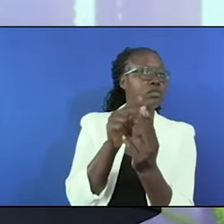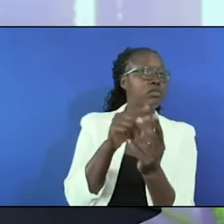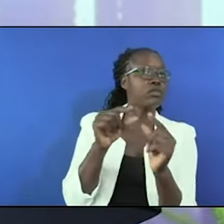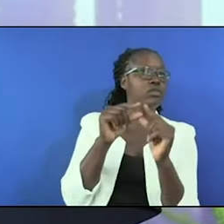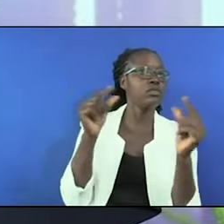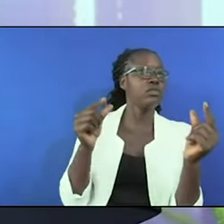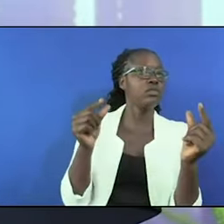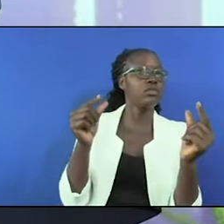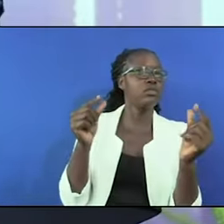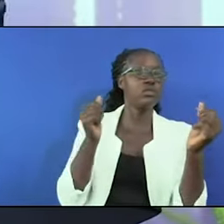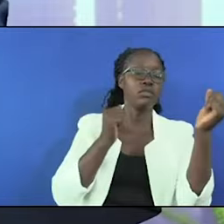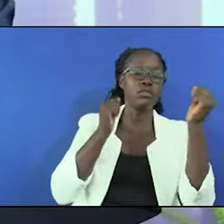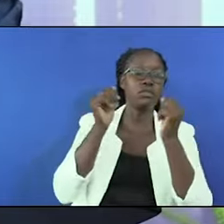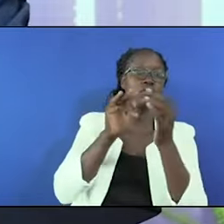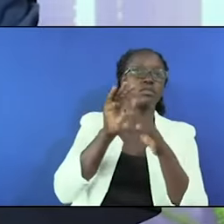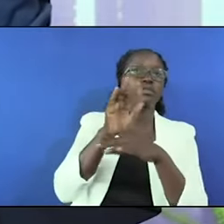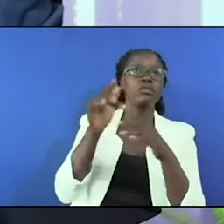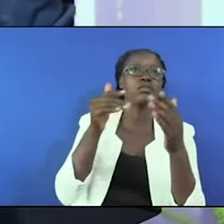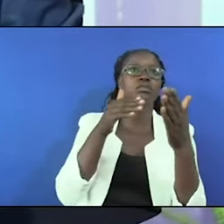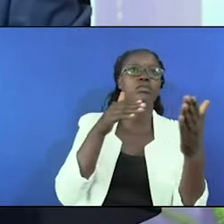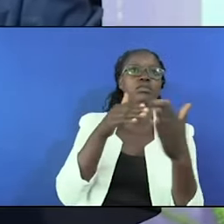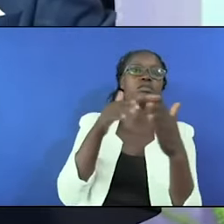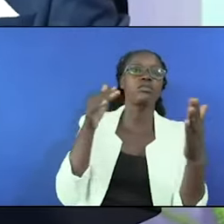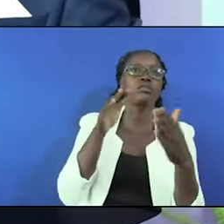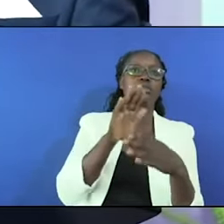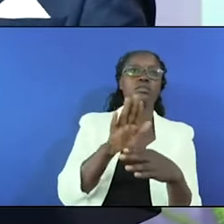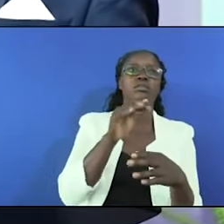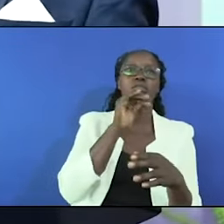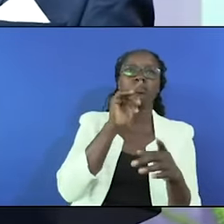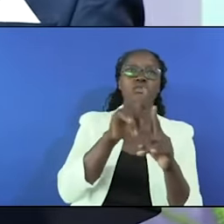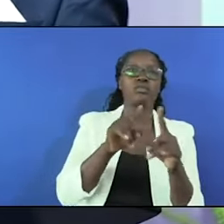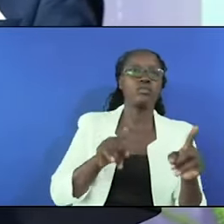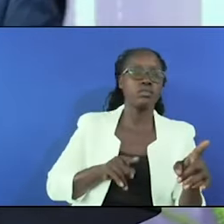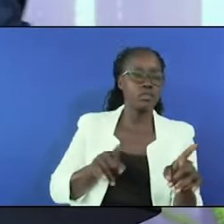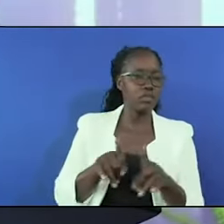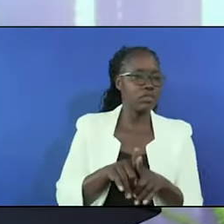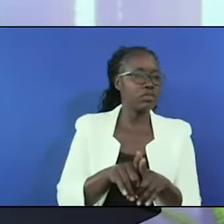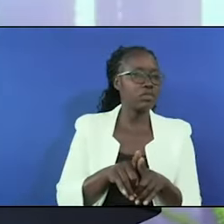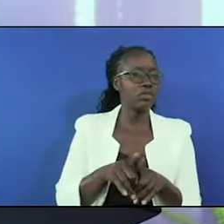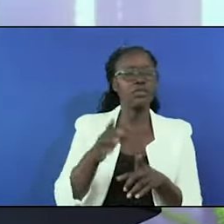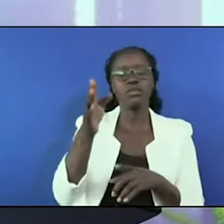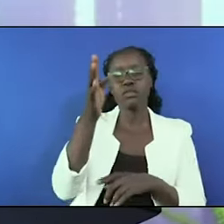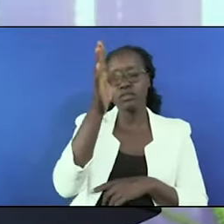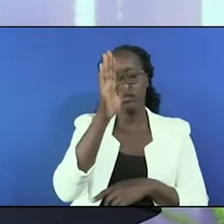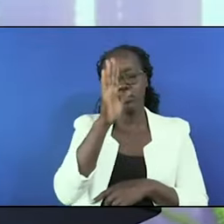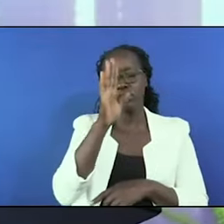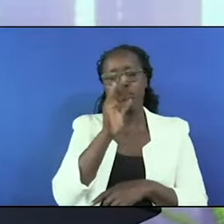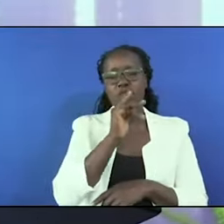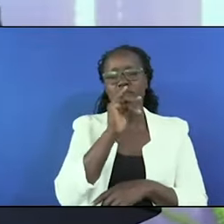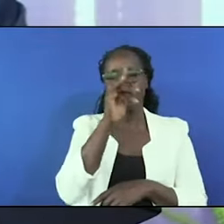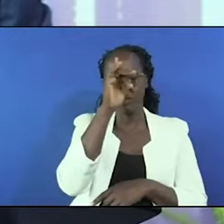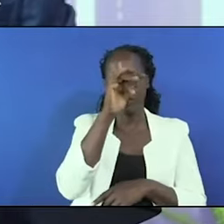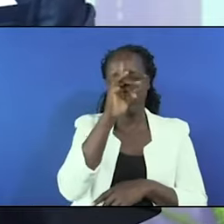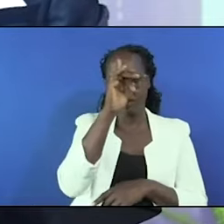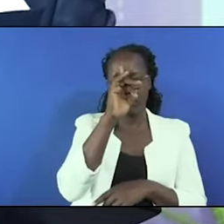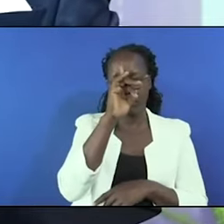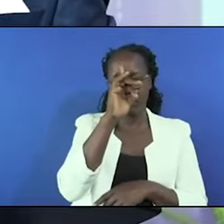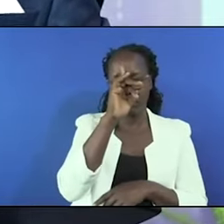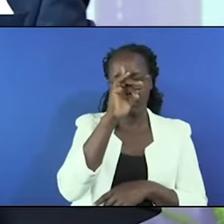army that I sent against you. My brothers and sisters, God is